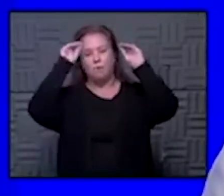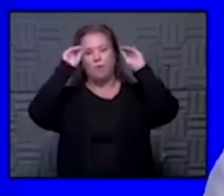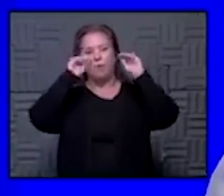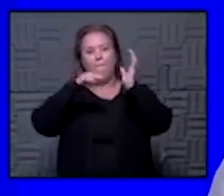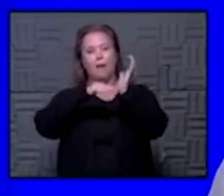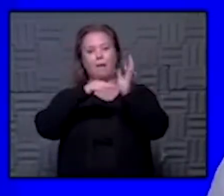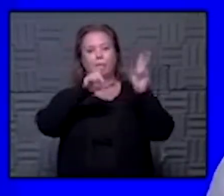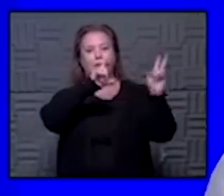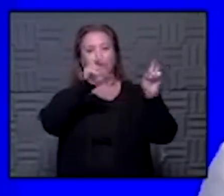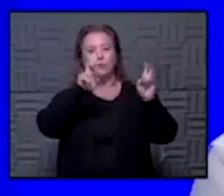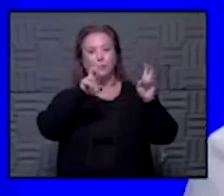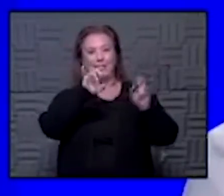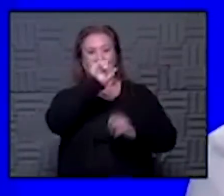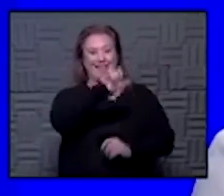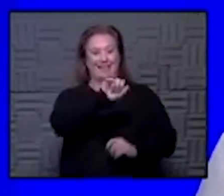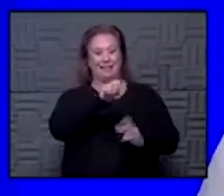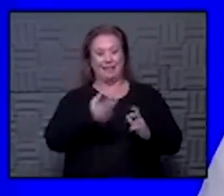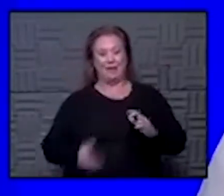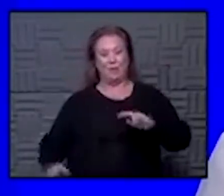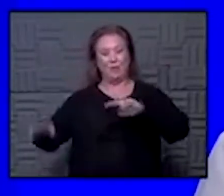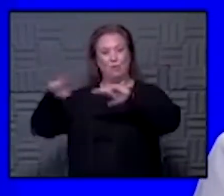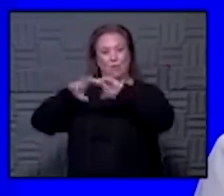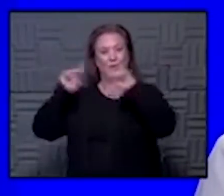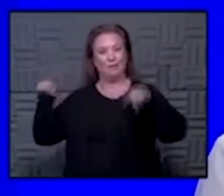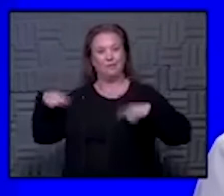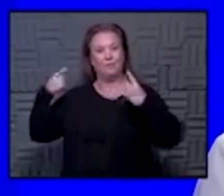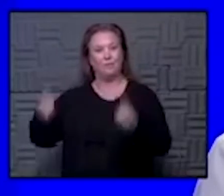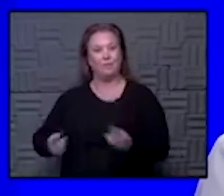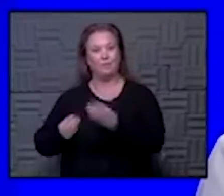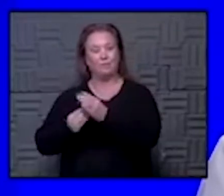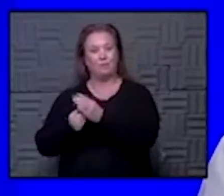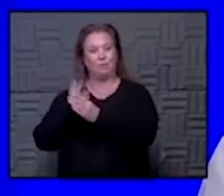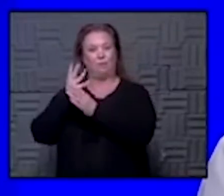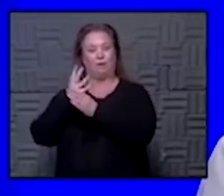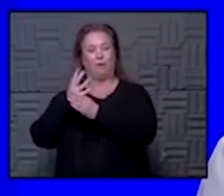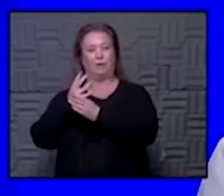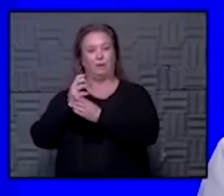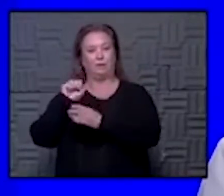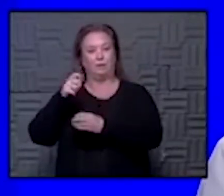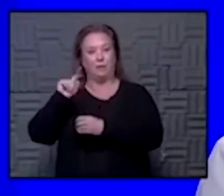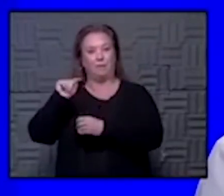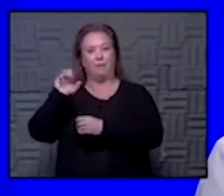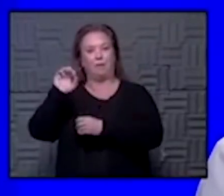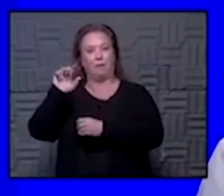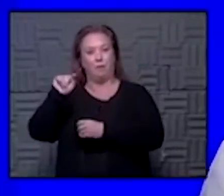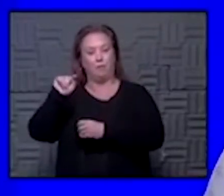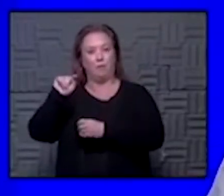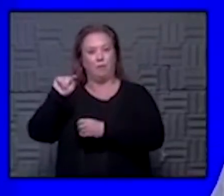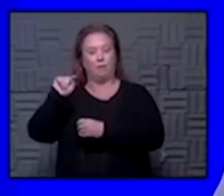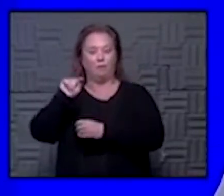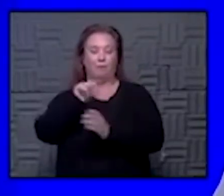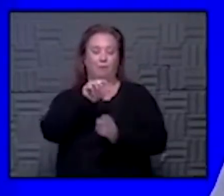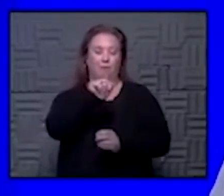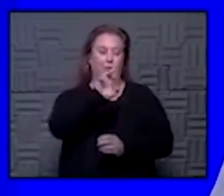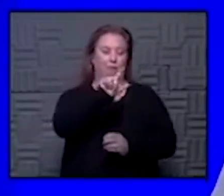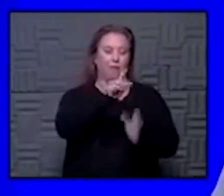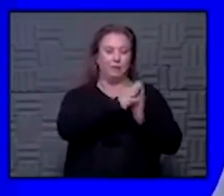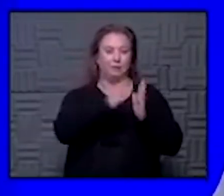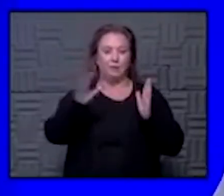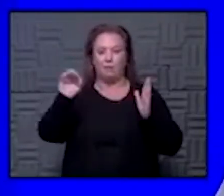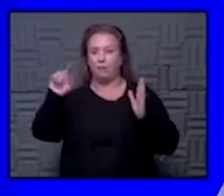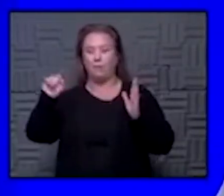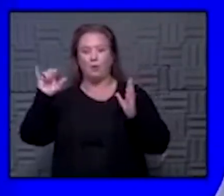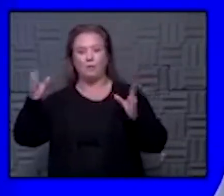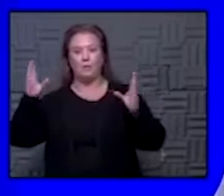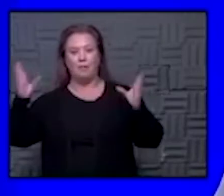increased from April or May till from now to September, October, or even August to October. So that has